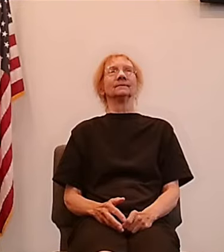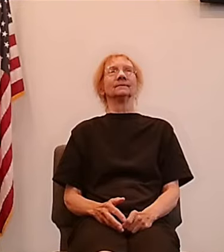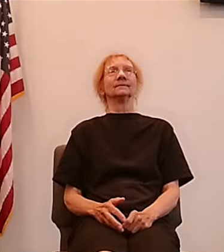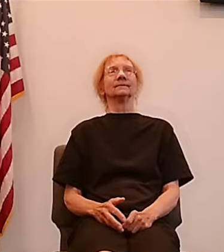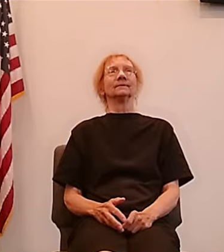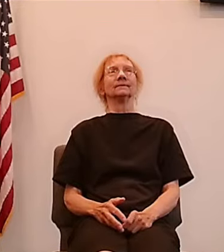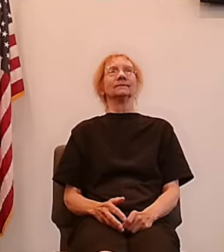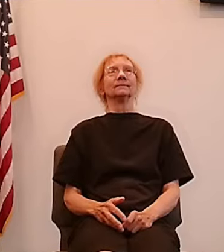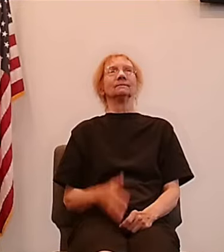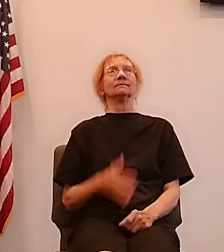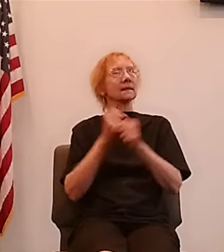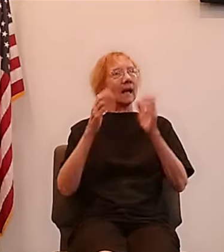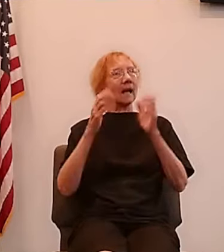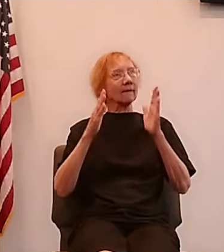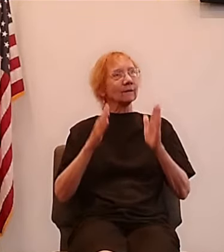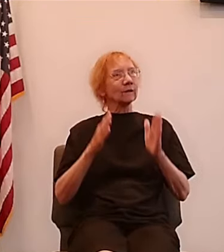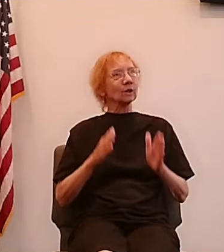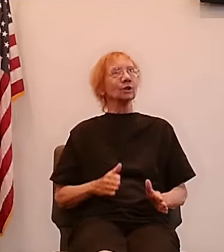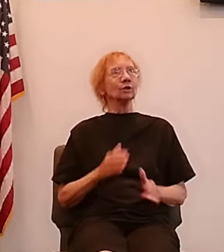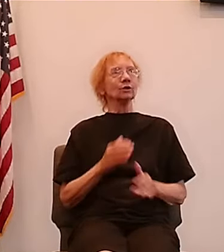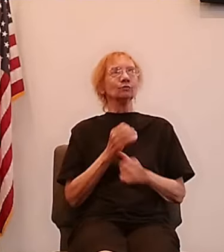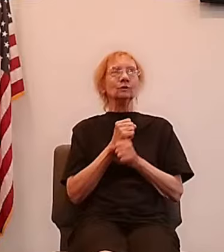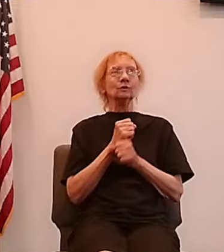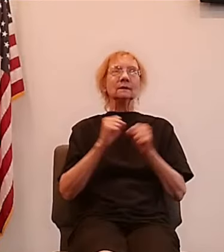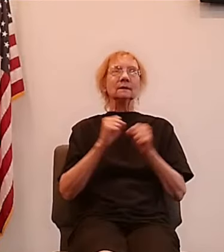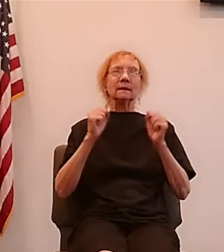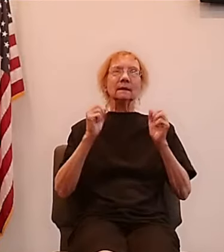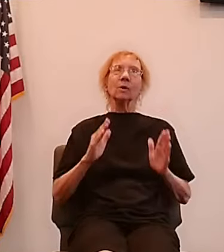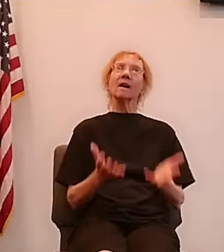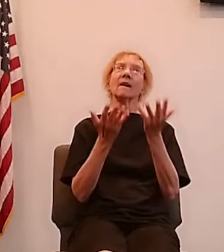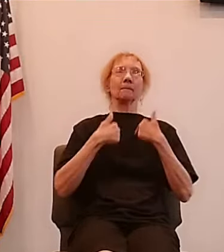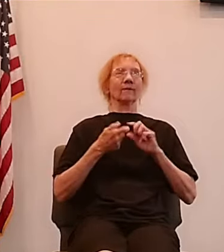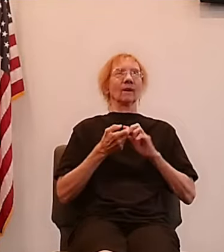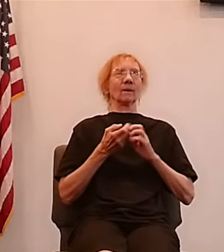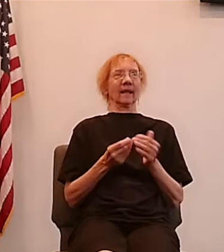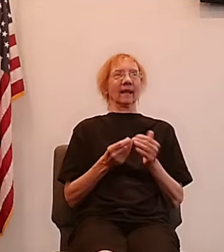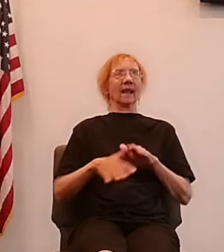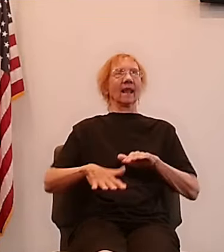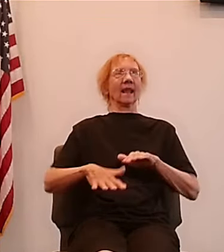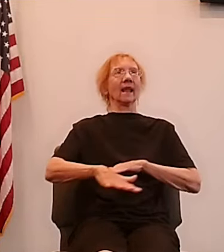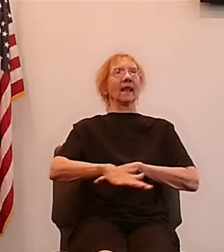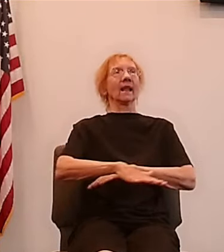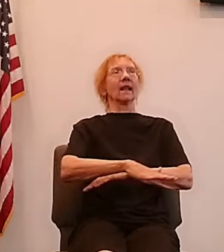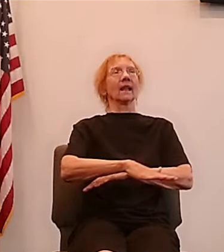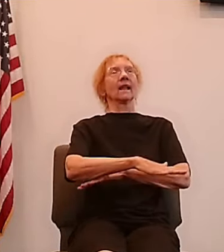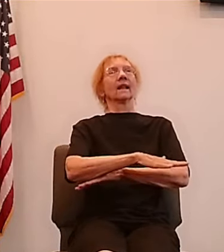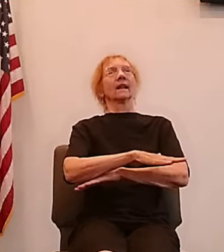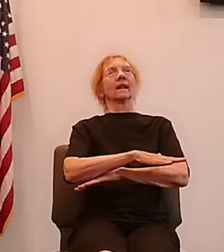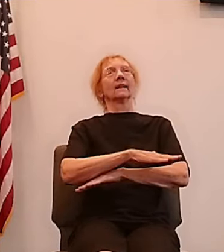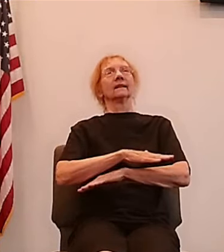My Savior, Redeemer, lifted me from the miry clay.